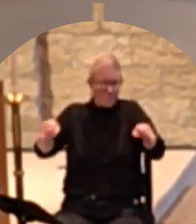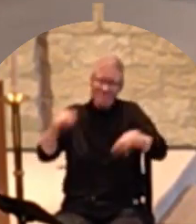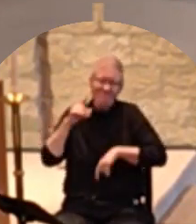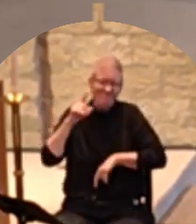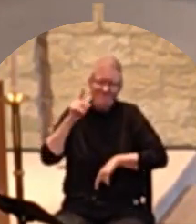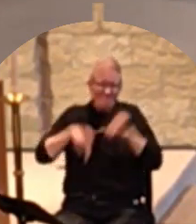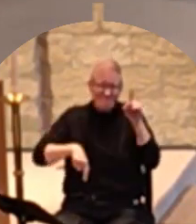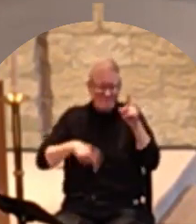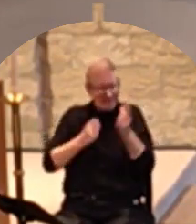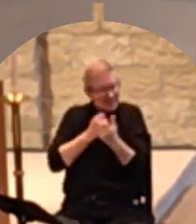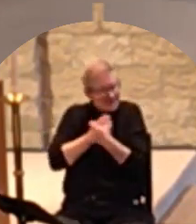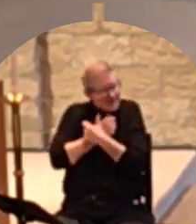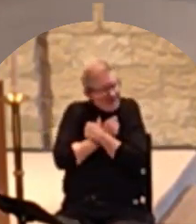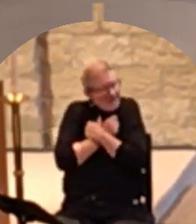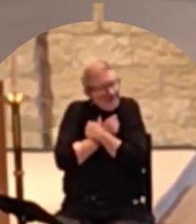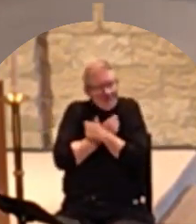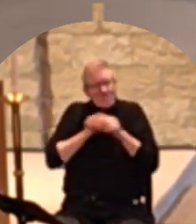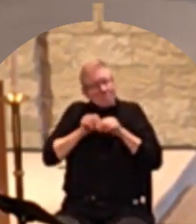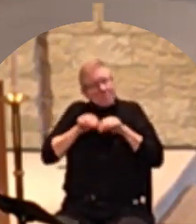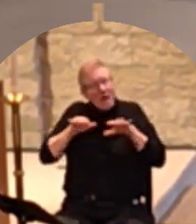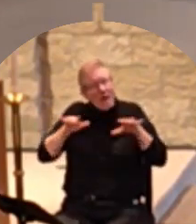are blessed with that knowledge.